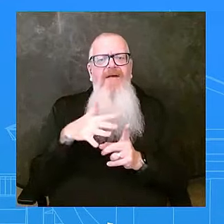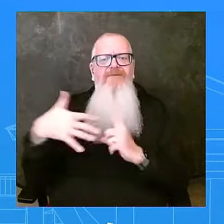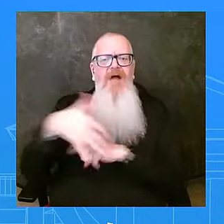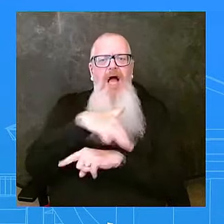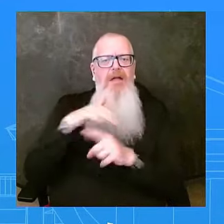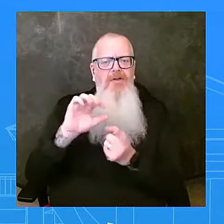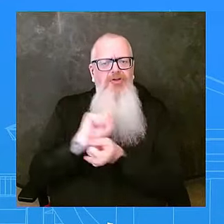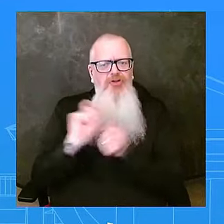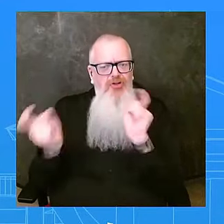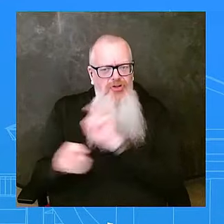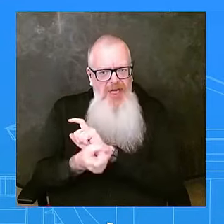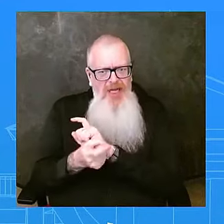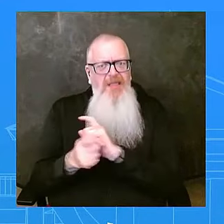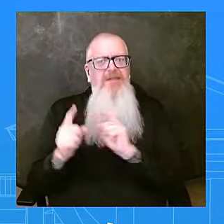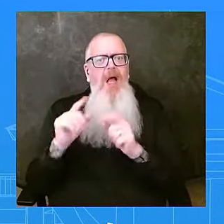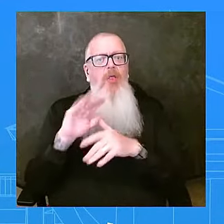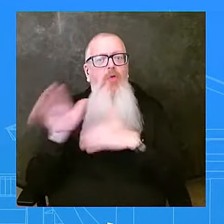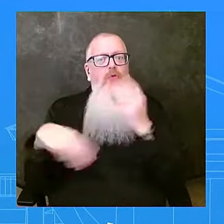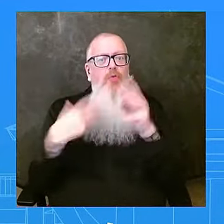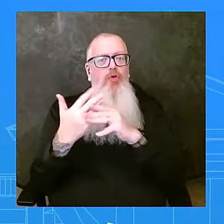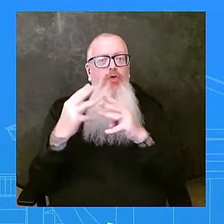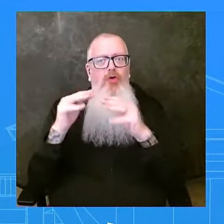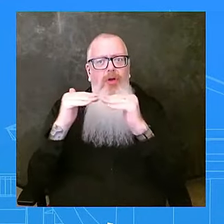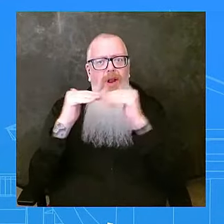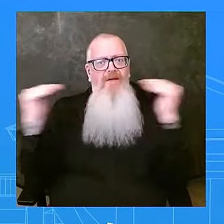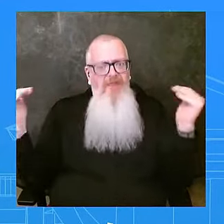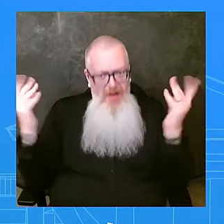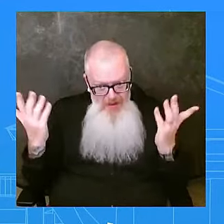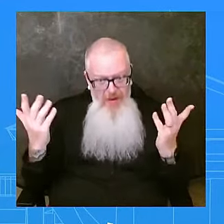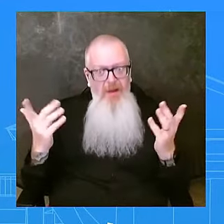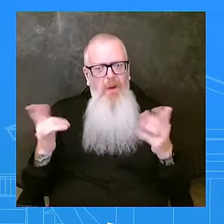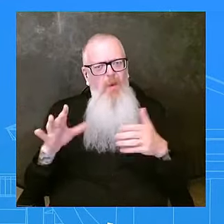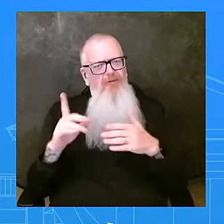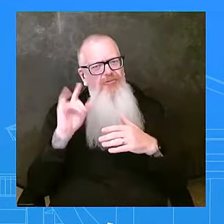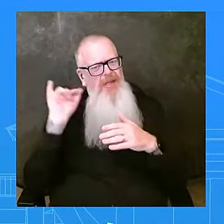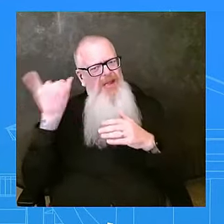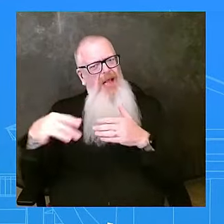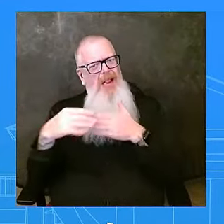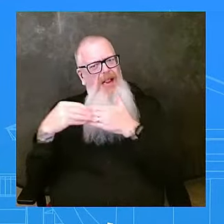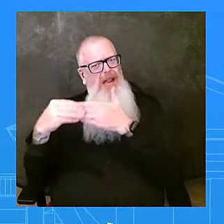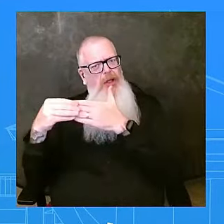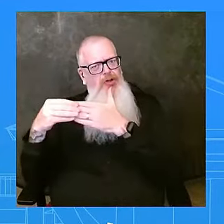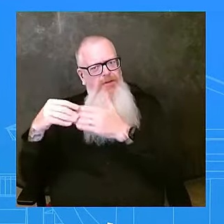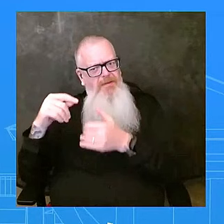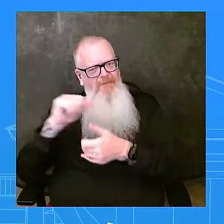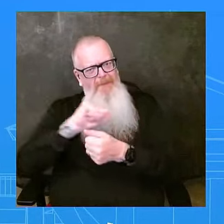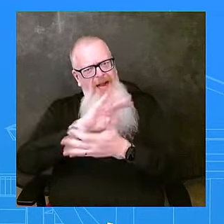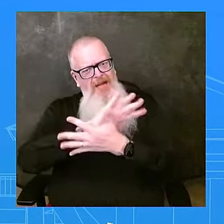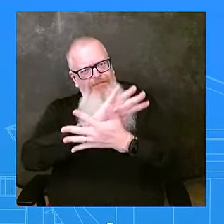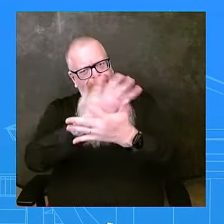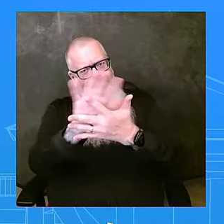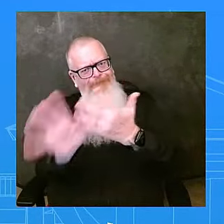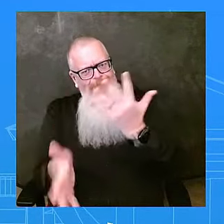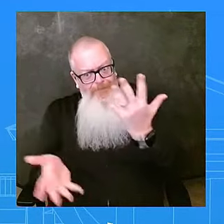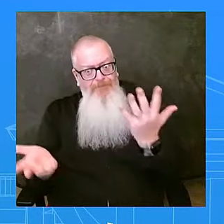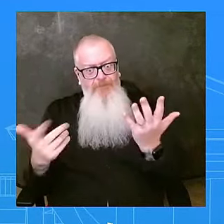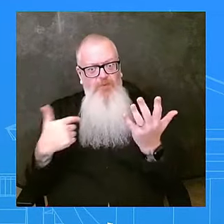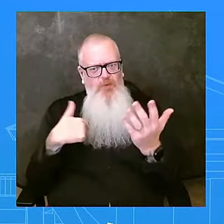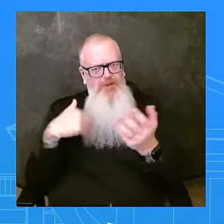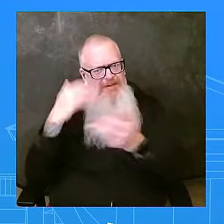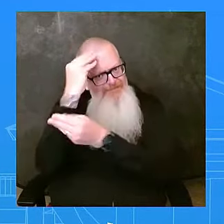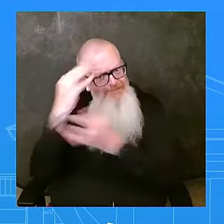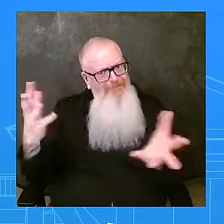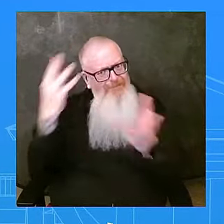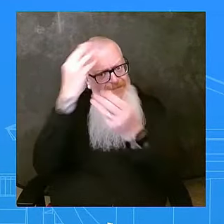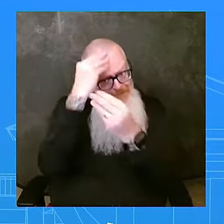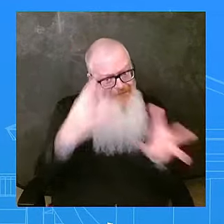and how we're being in our leadership and how we're leading in that way. And so, you know, we're going to continue to do that, be out there.